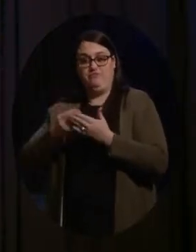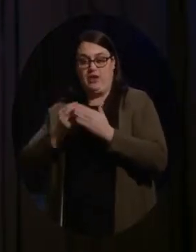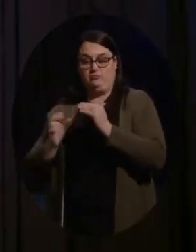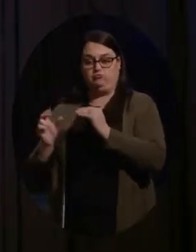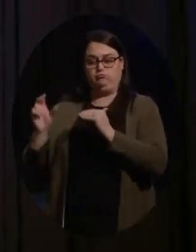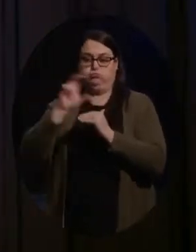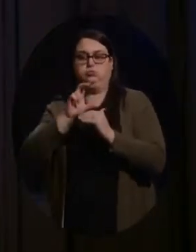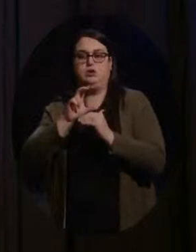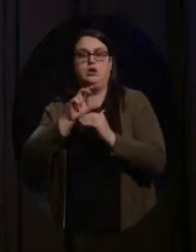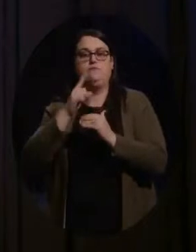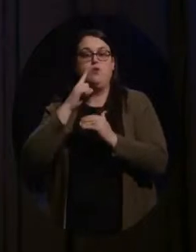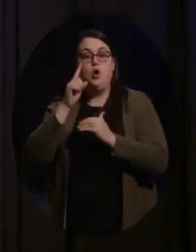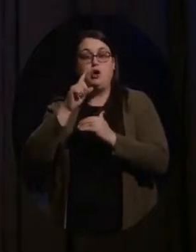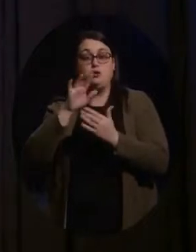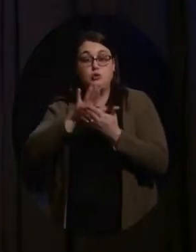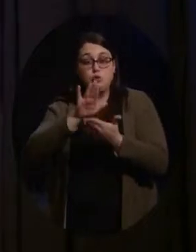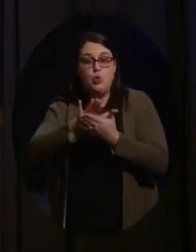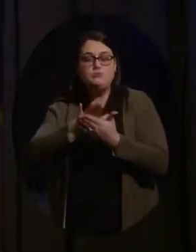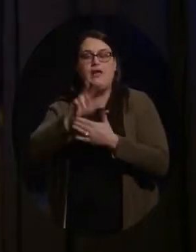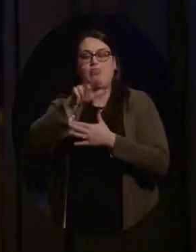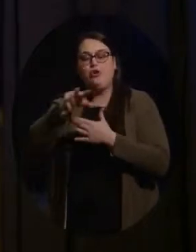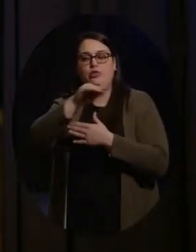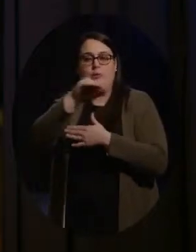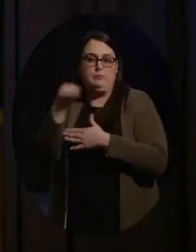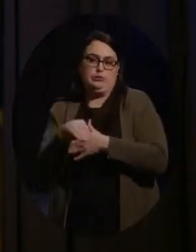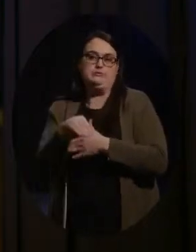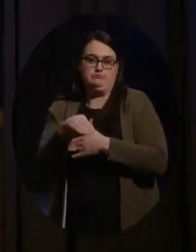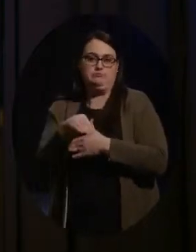Schools by 33%.